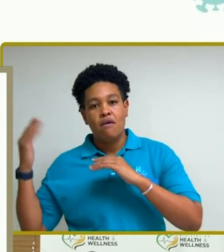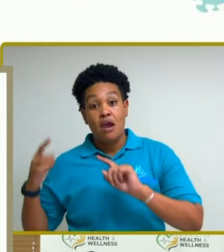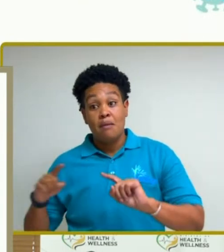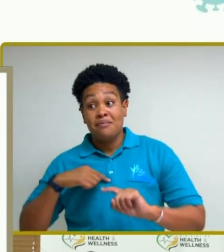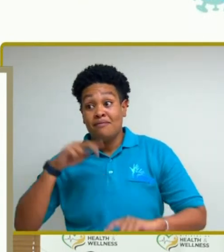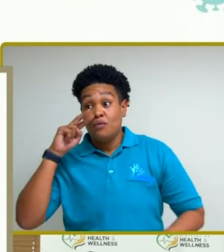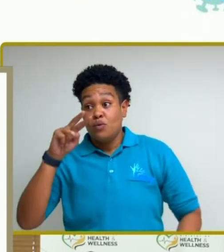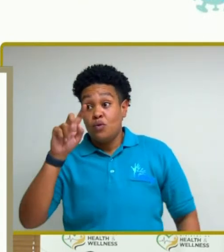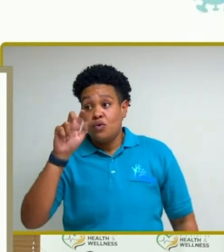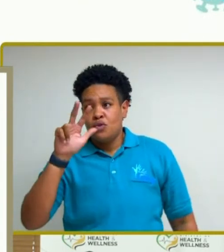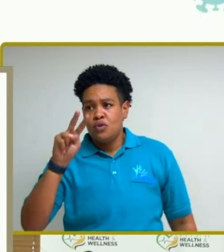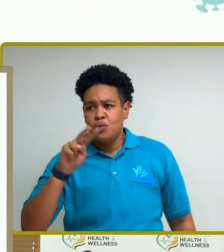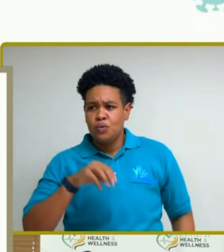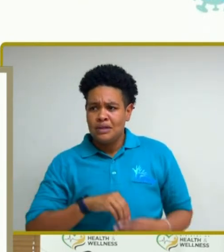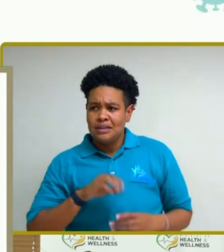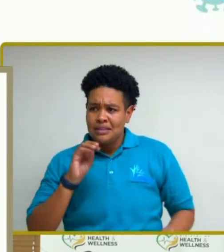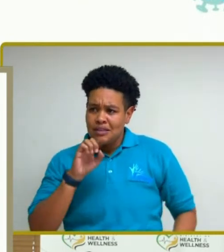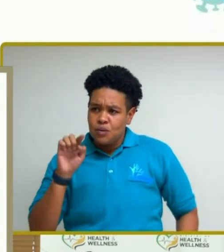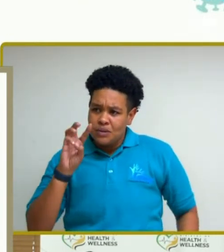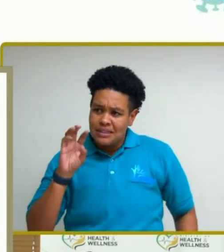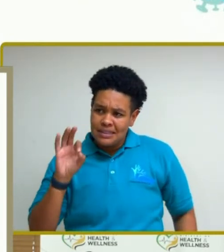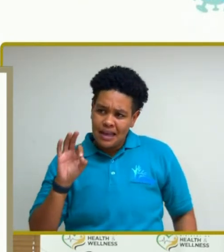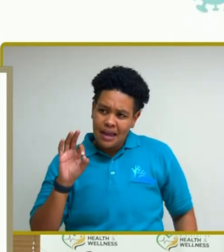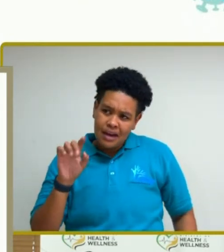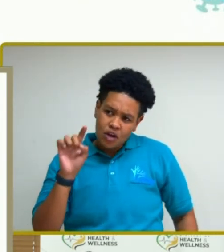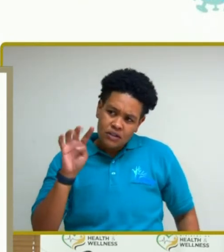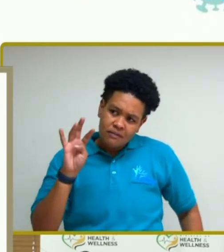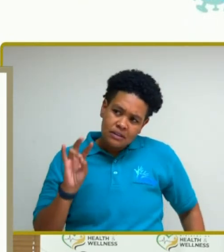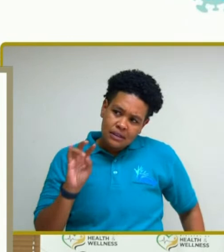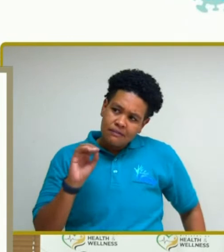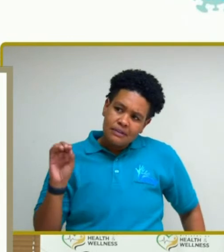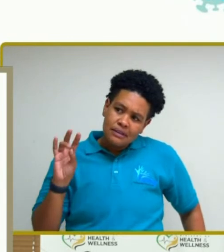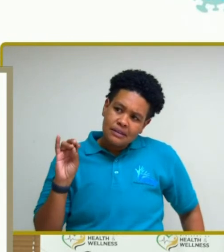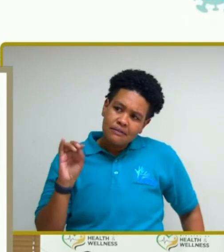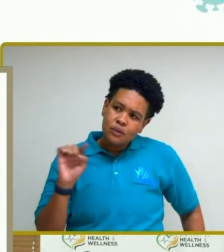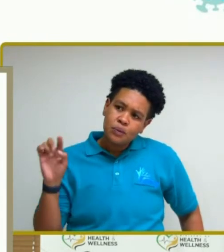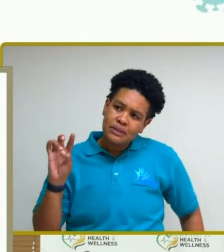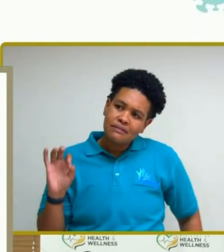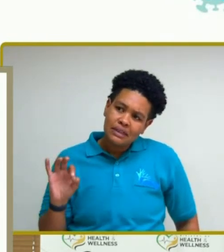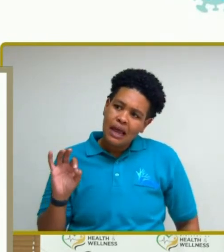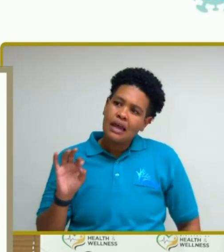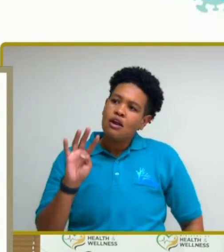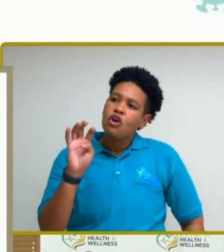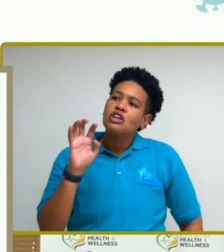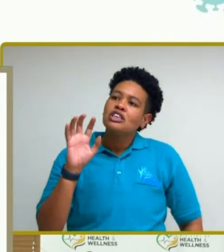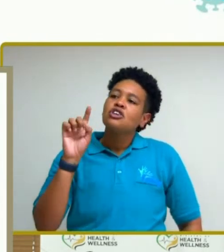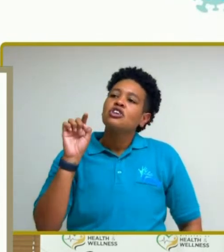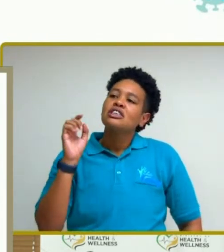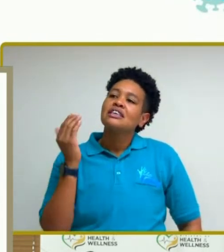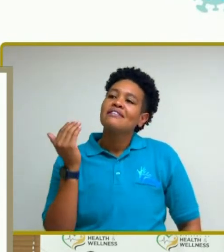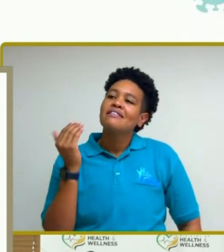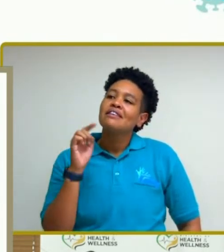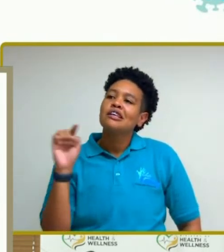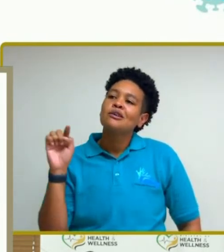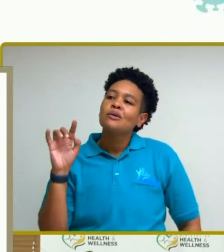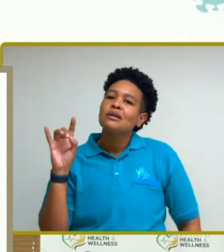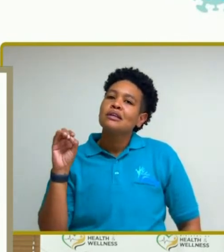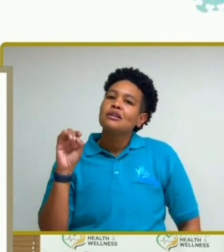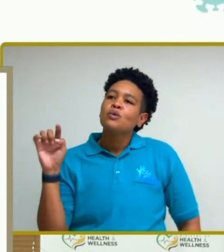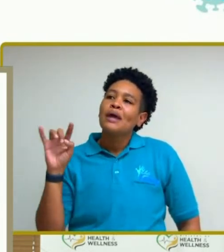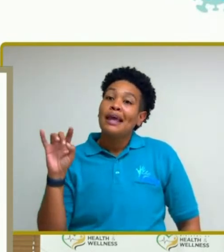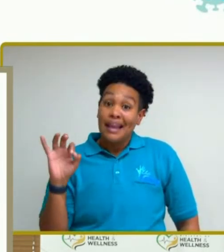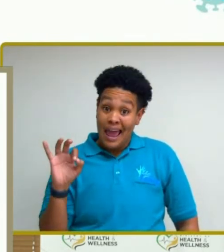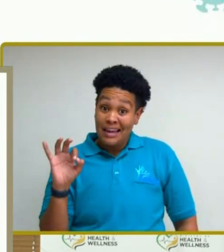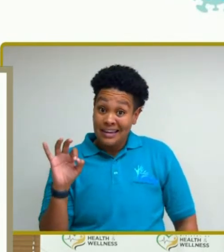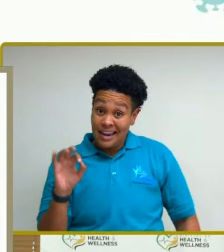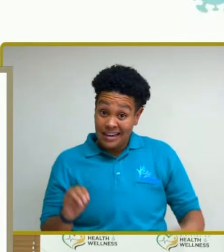in the 60 to 69, 147 in the 70 to 79, 115 in the 80 to 89, certainly